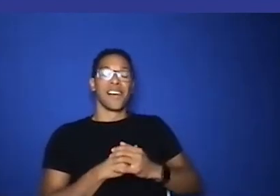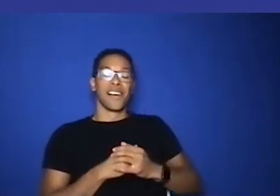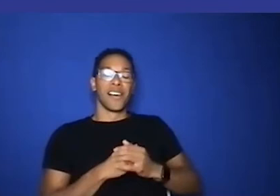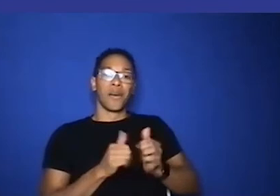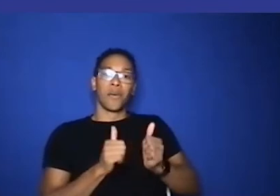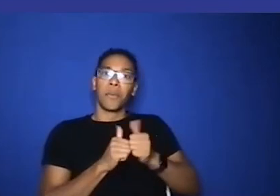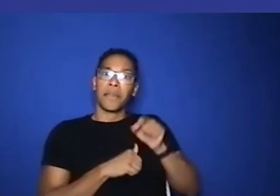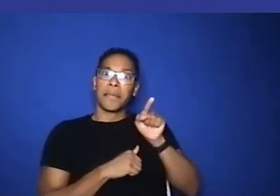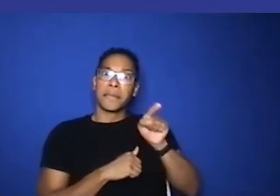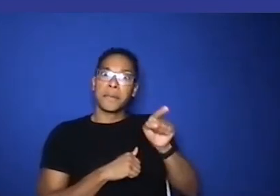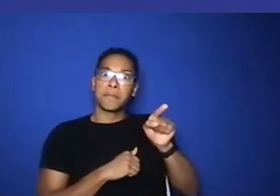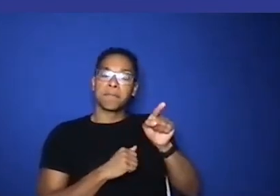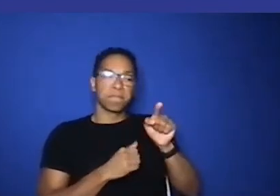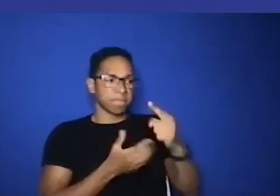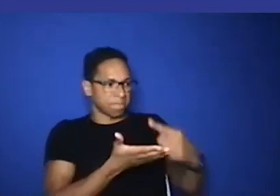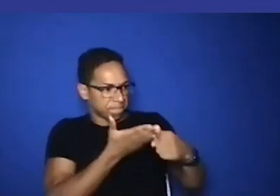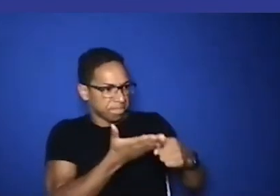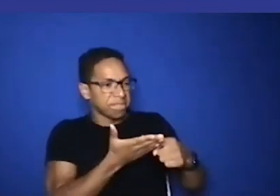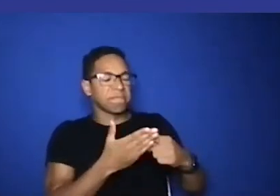about creating